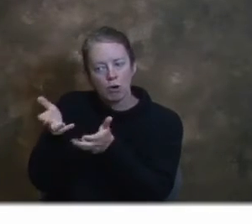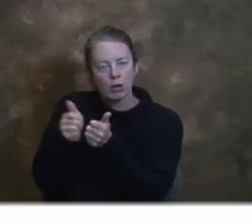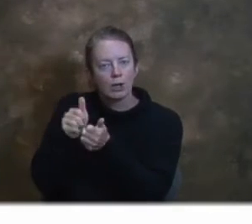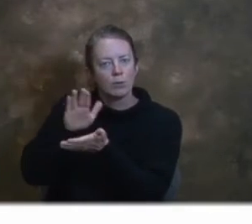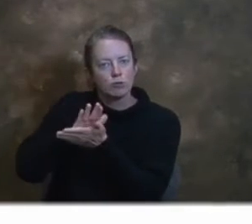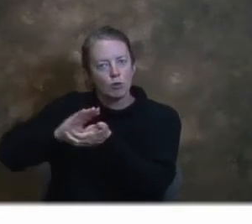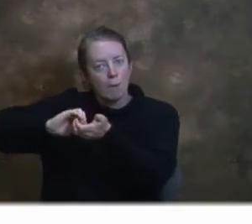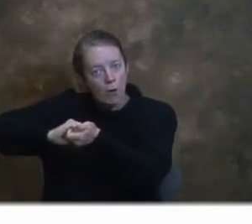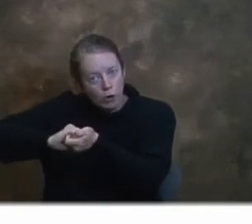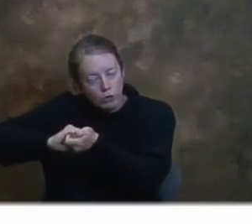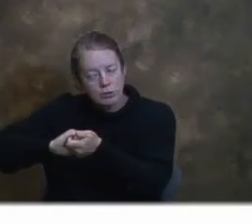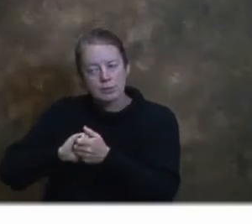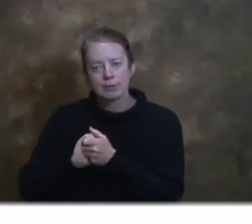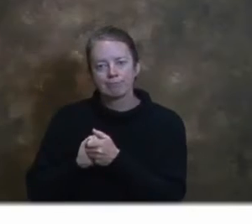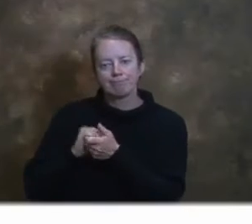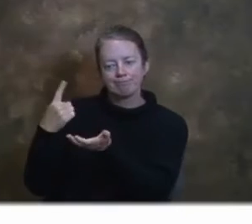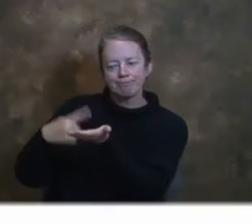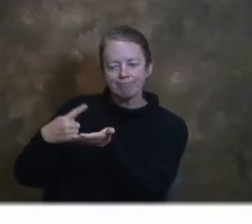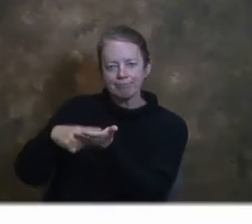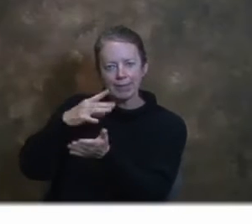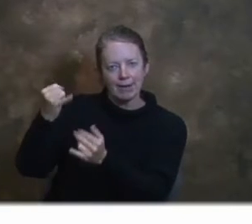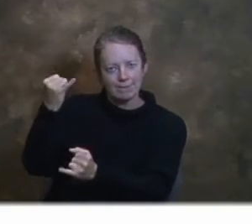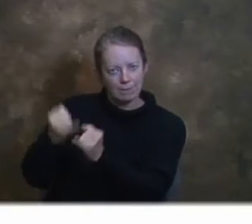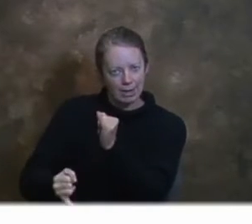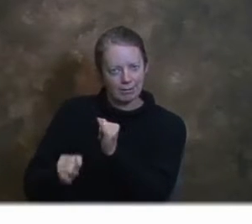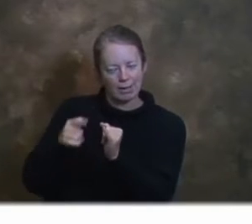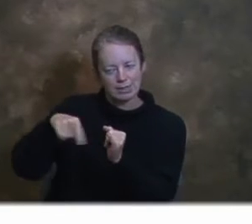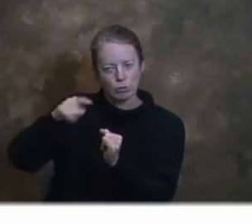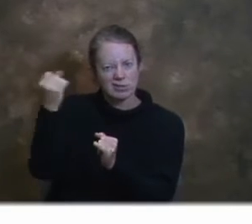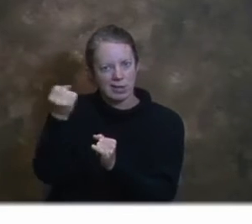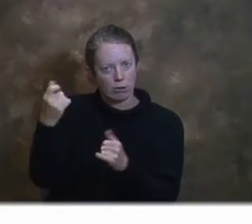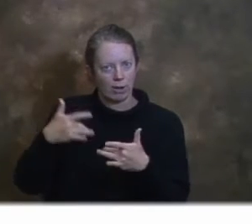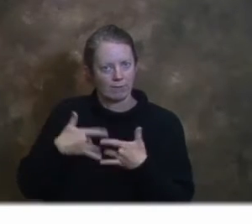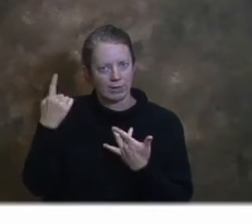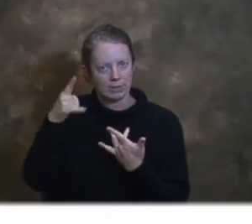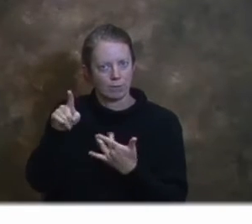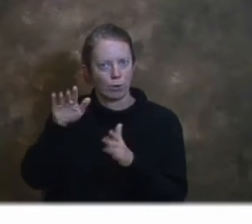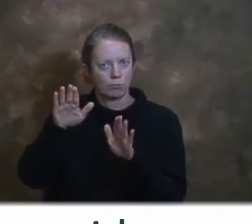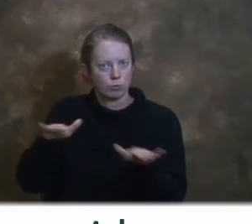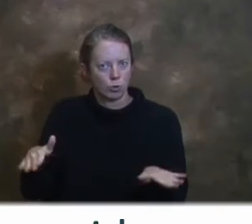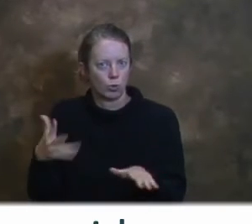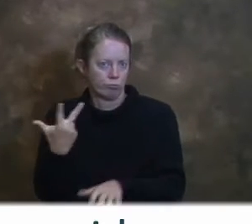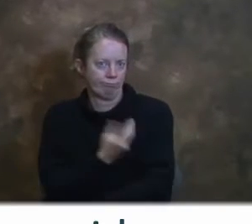to discuss and finalize those events.